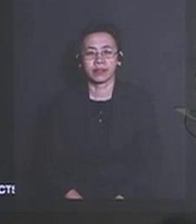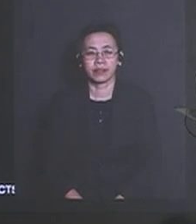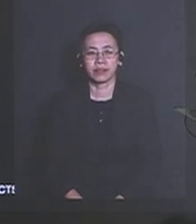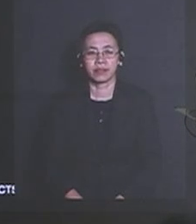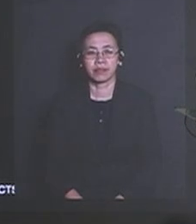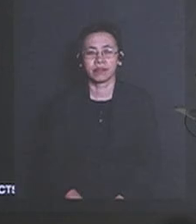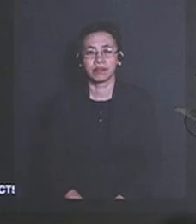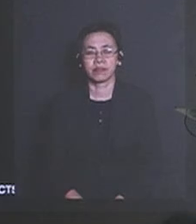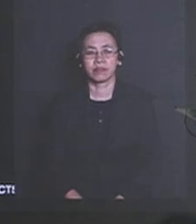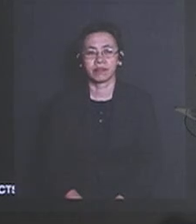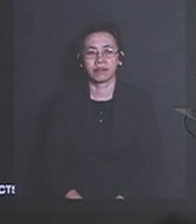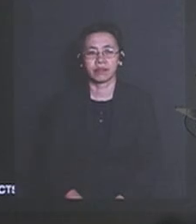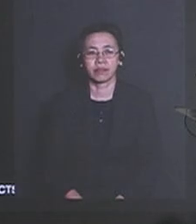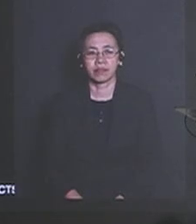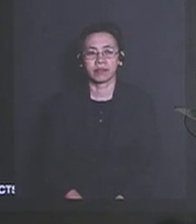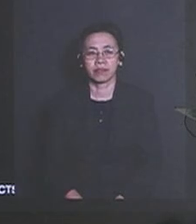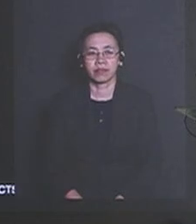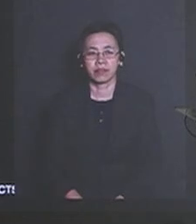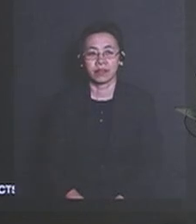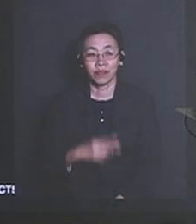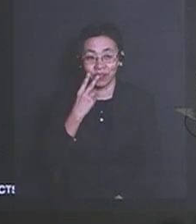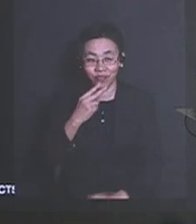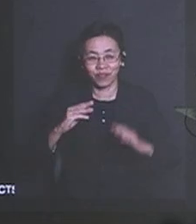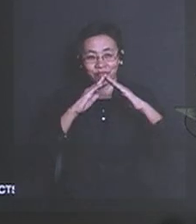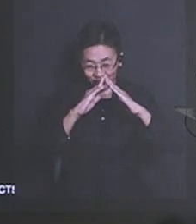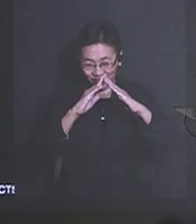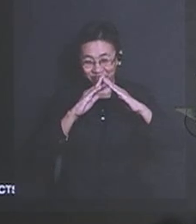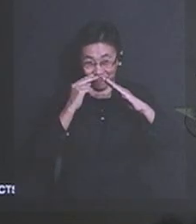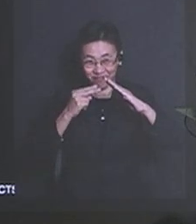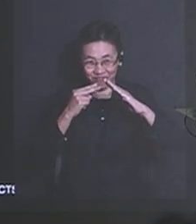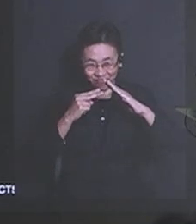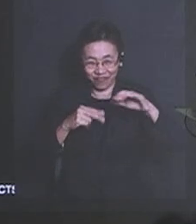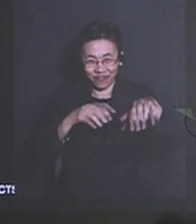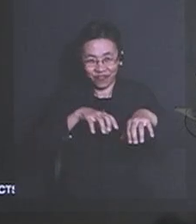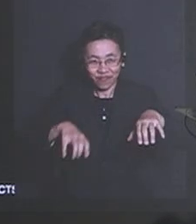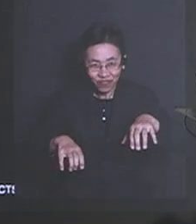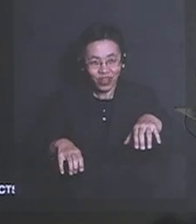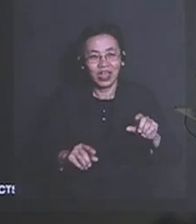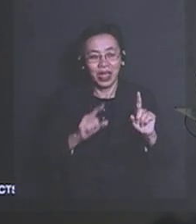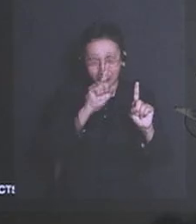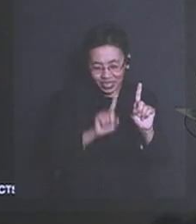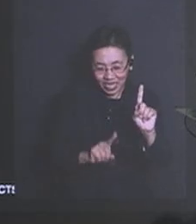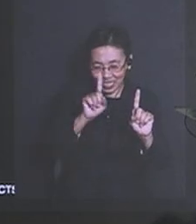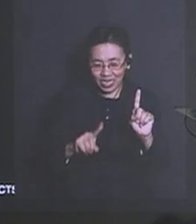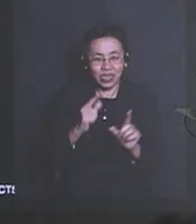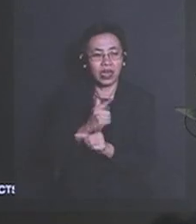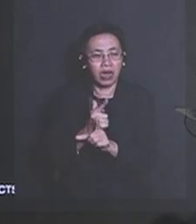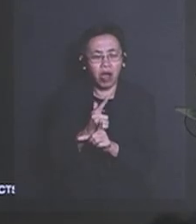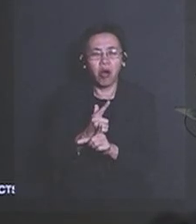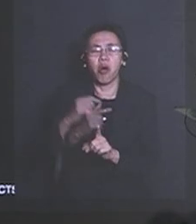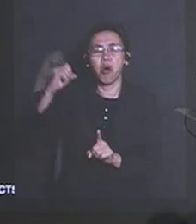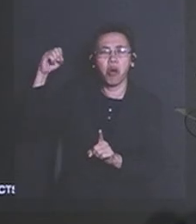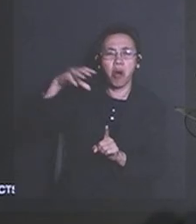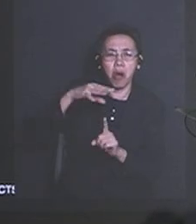sunlight penetrate into the building. However, with very limited budget, the student and the